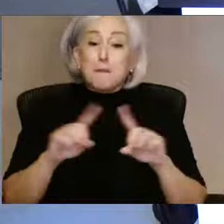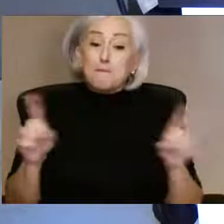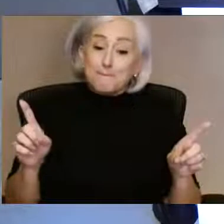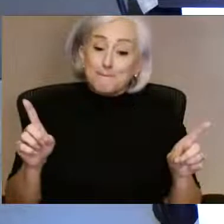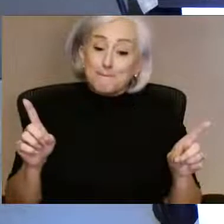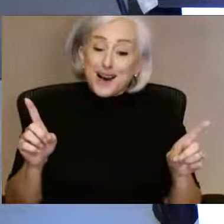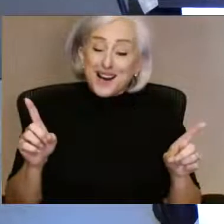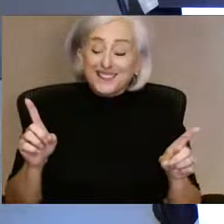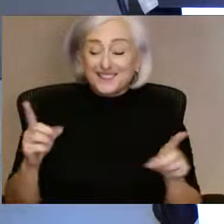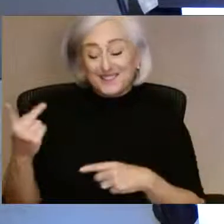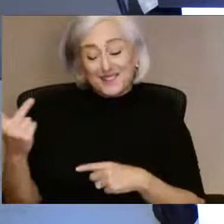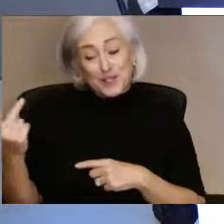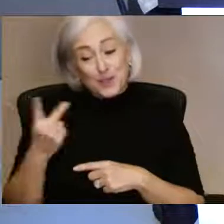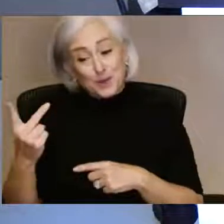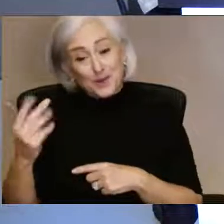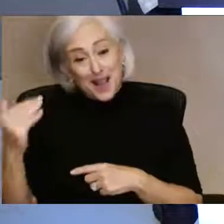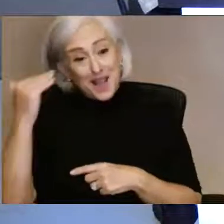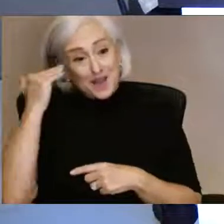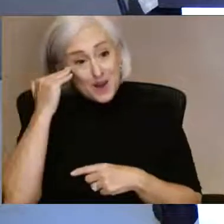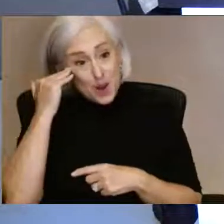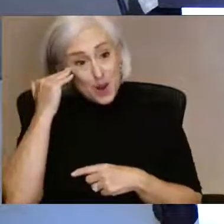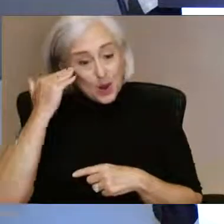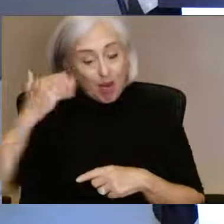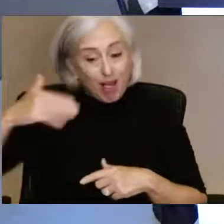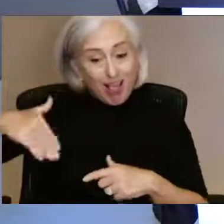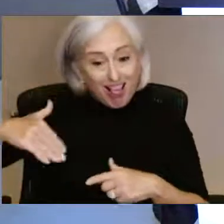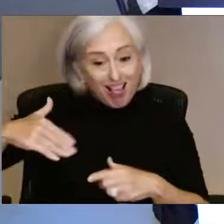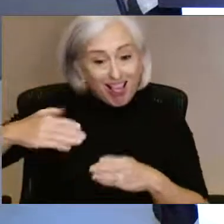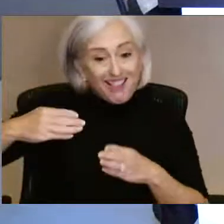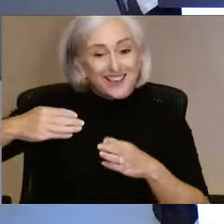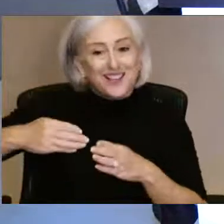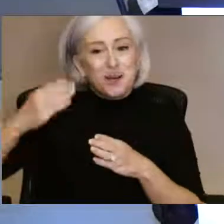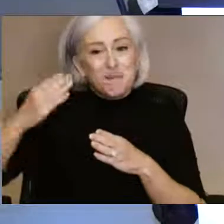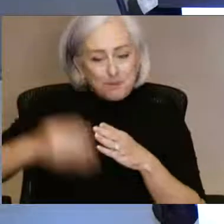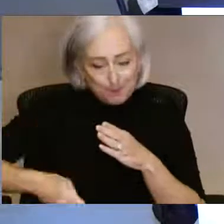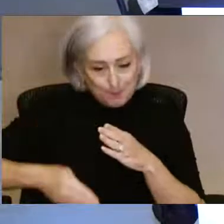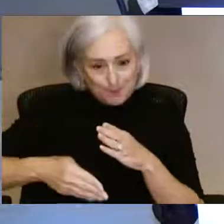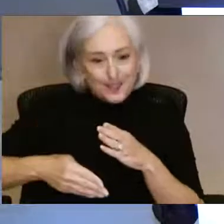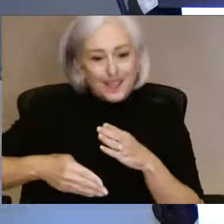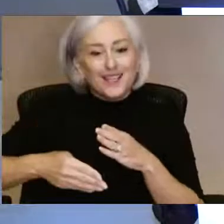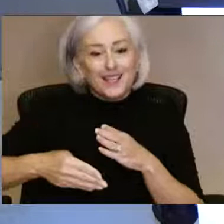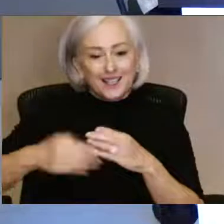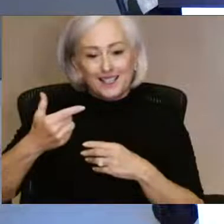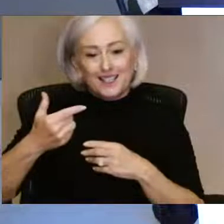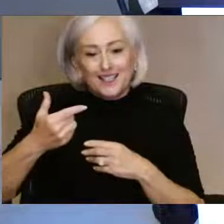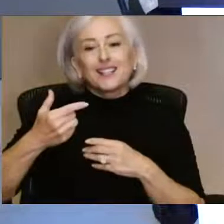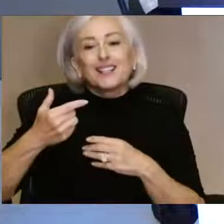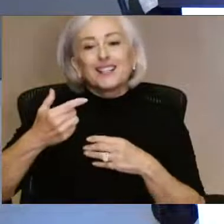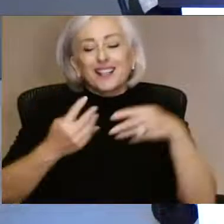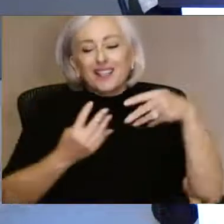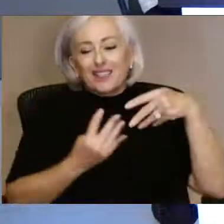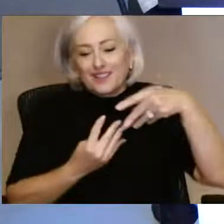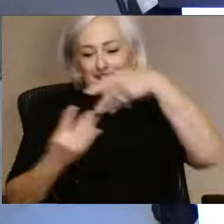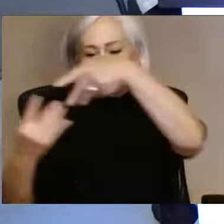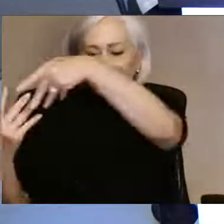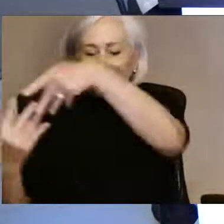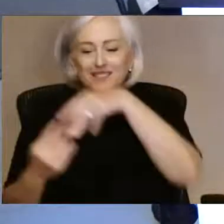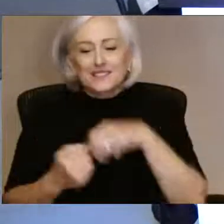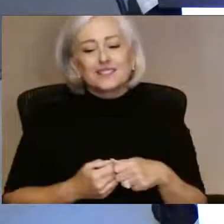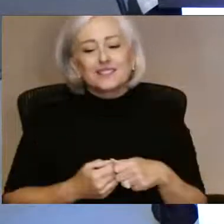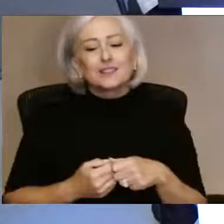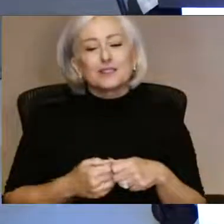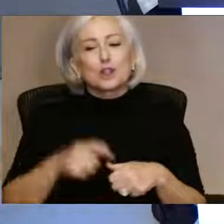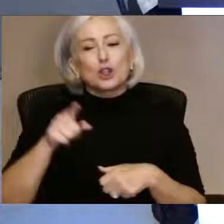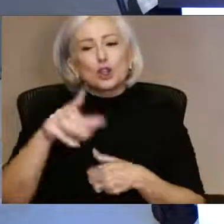was that it hadn't quite completed the sequence, but you played an important role